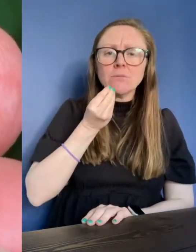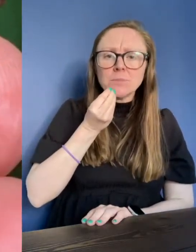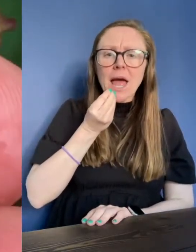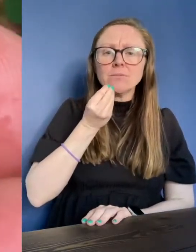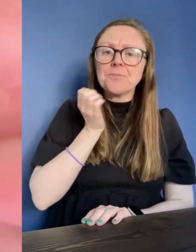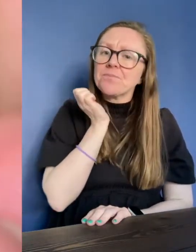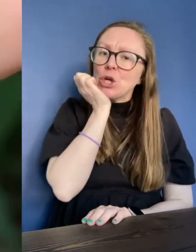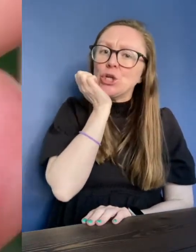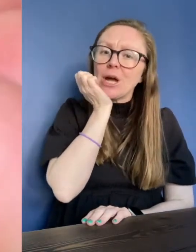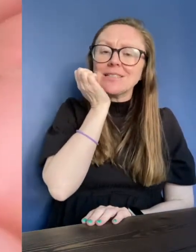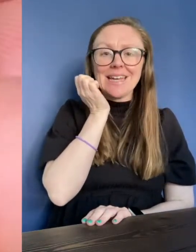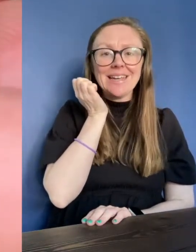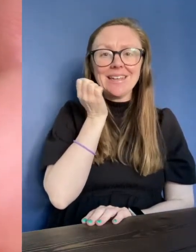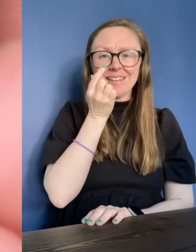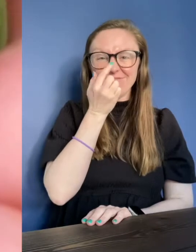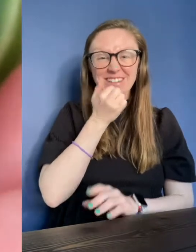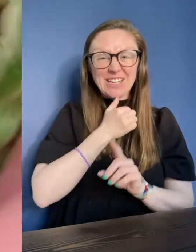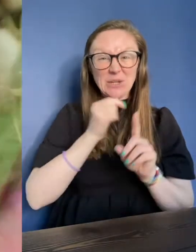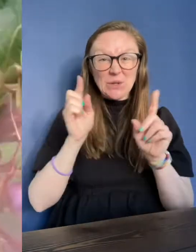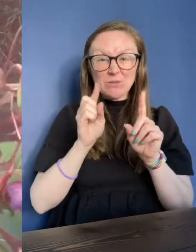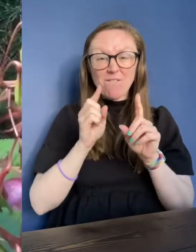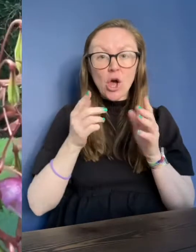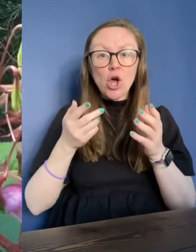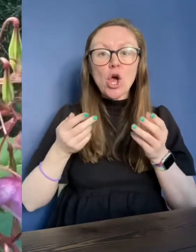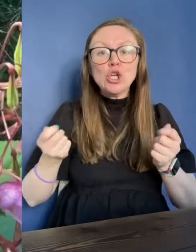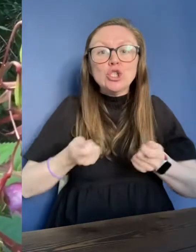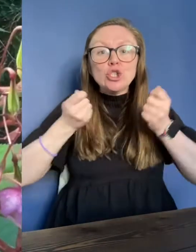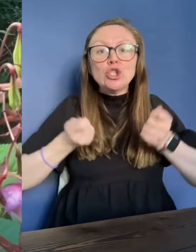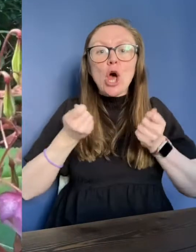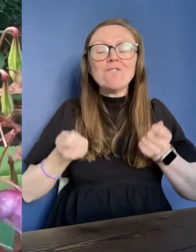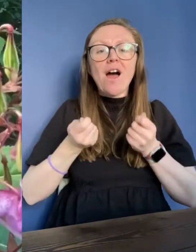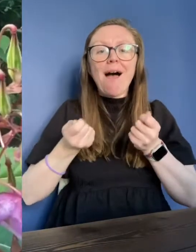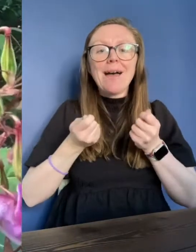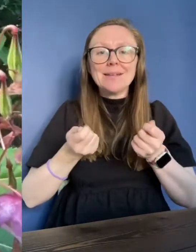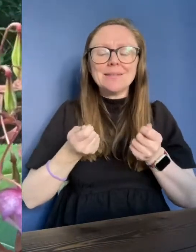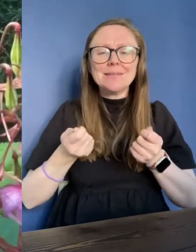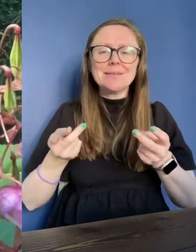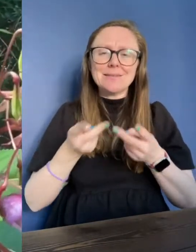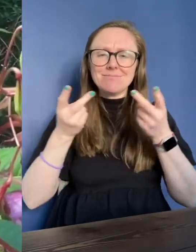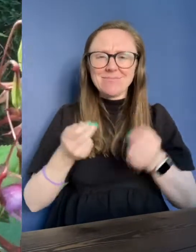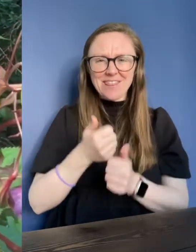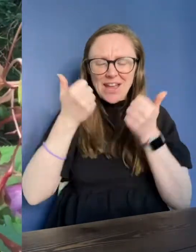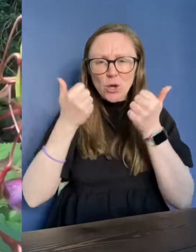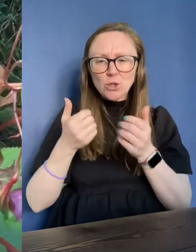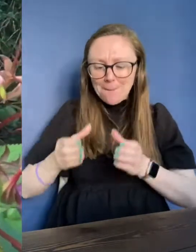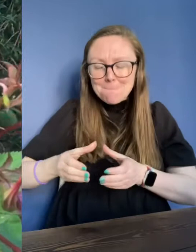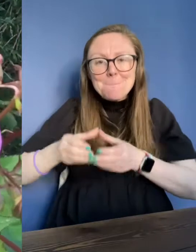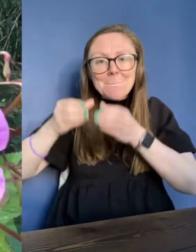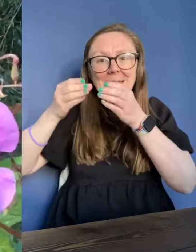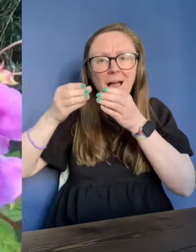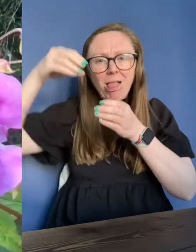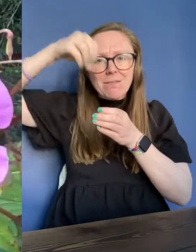flavour and they can be used in things like stir fries. And I also think that they'd be really good pickled because of